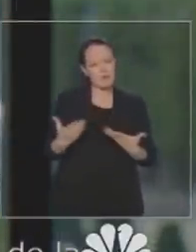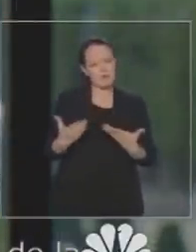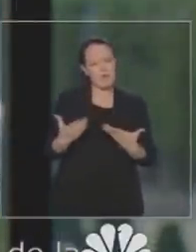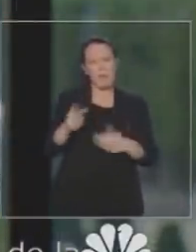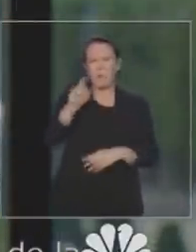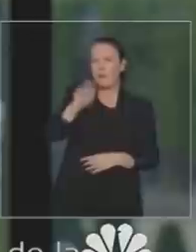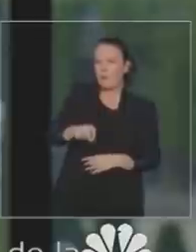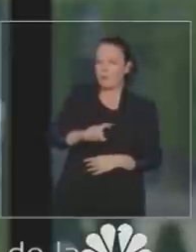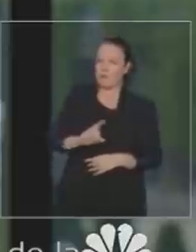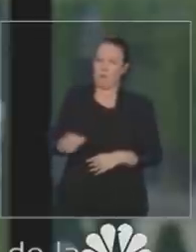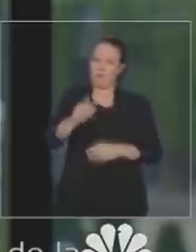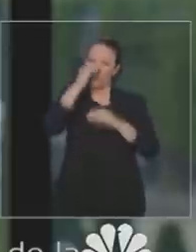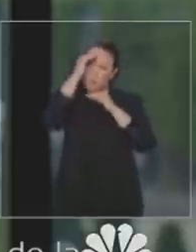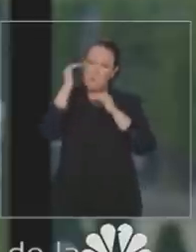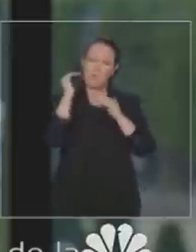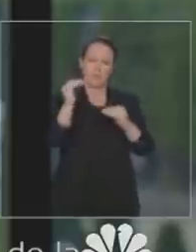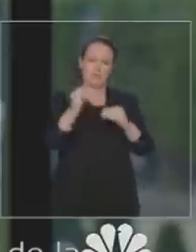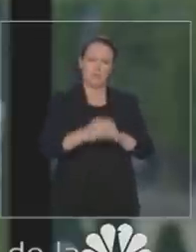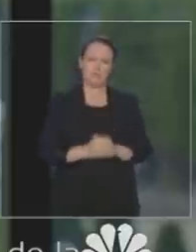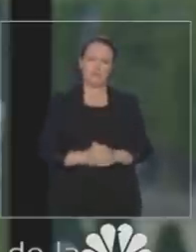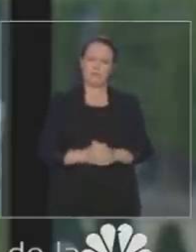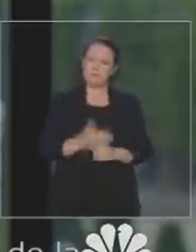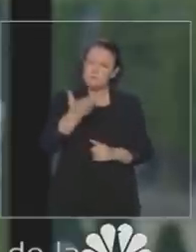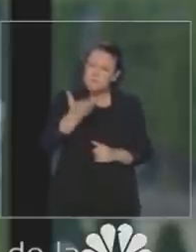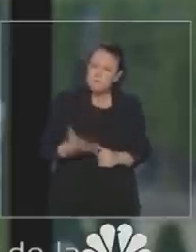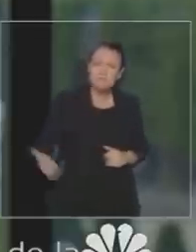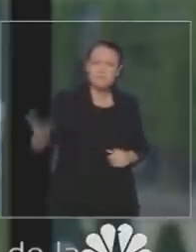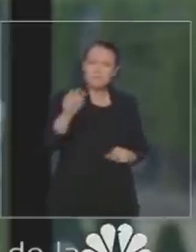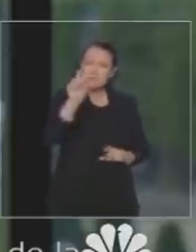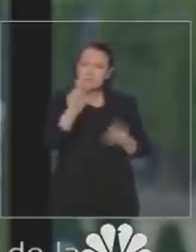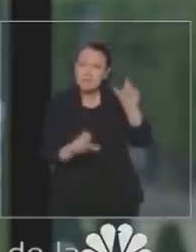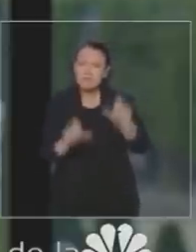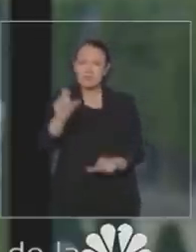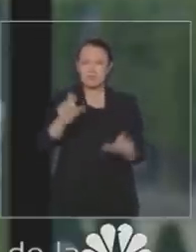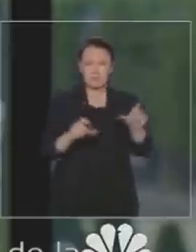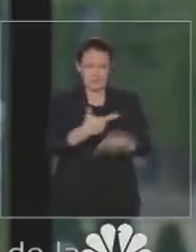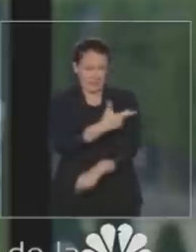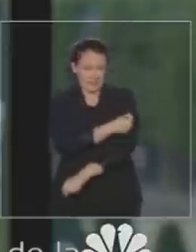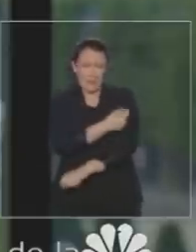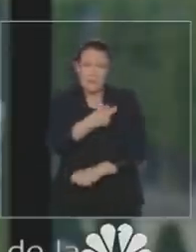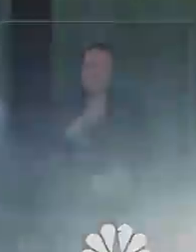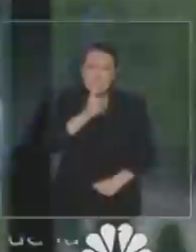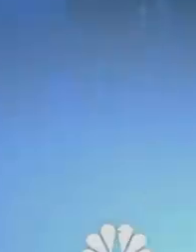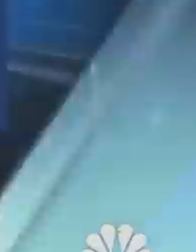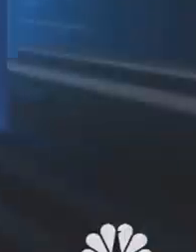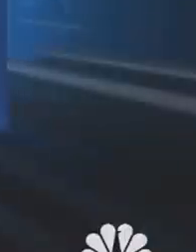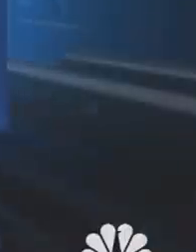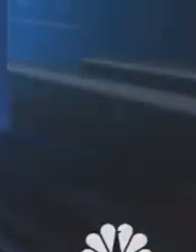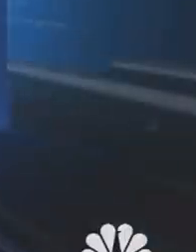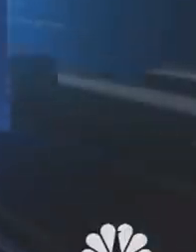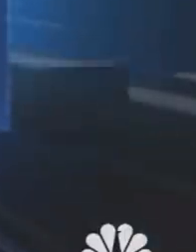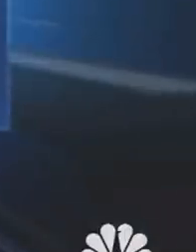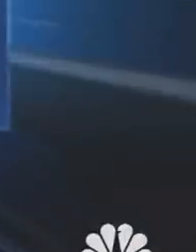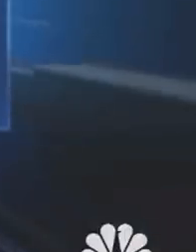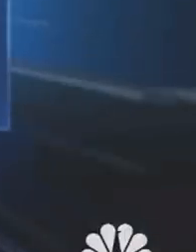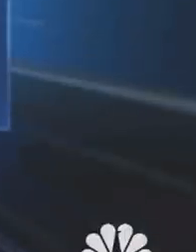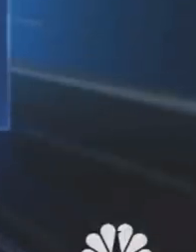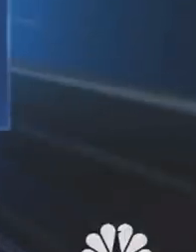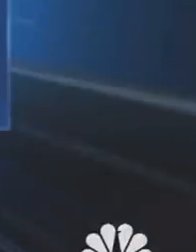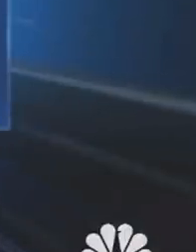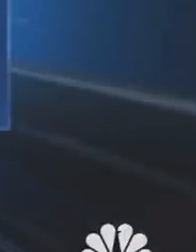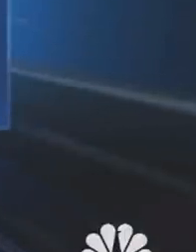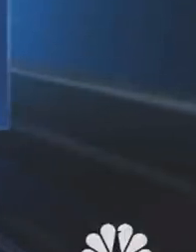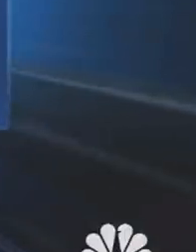solemnly call on all our unvaccinated fellow citizens to get vaccinated as soon as possible so the vaccination